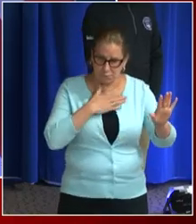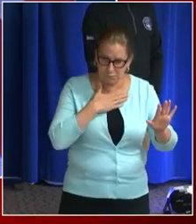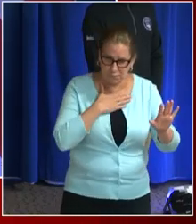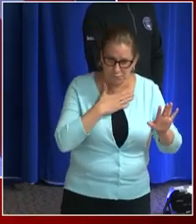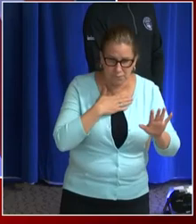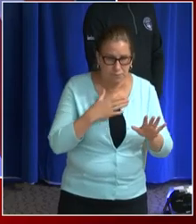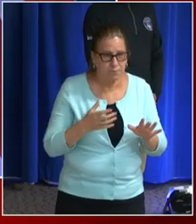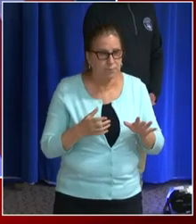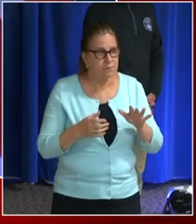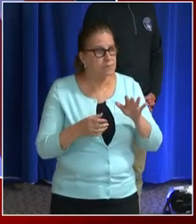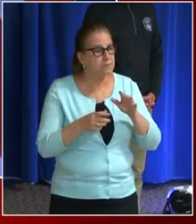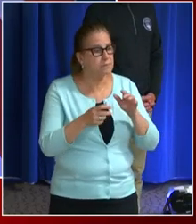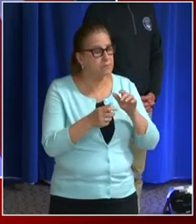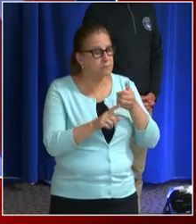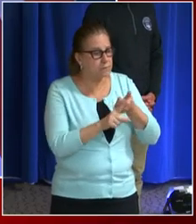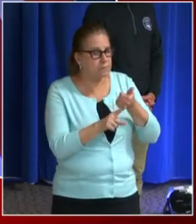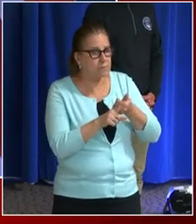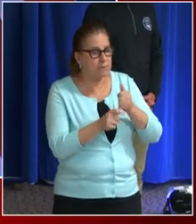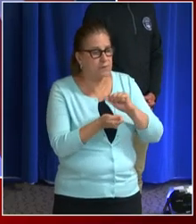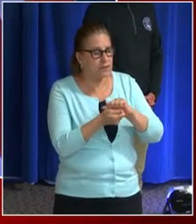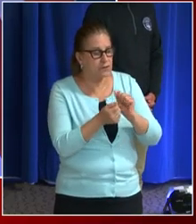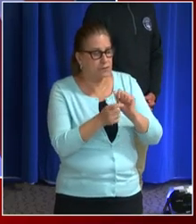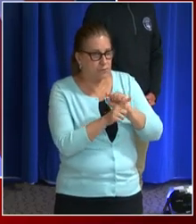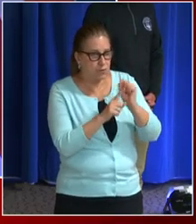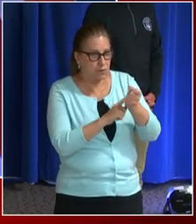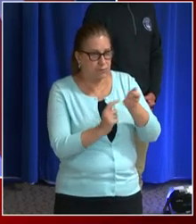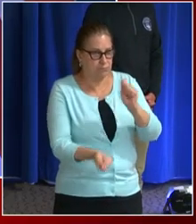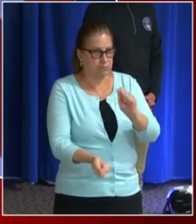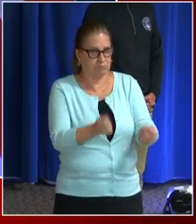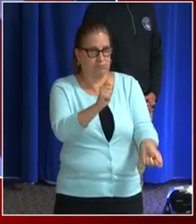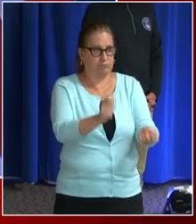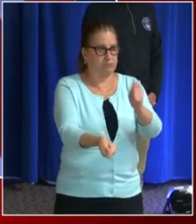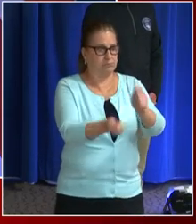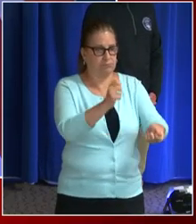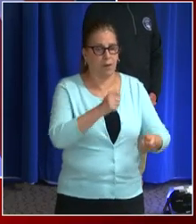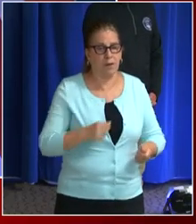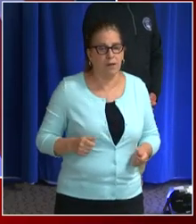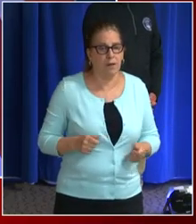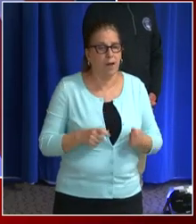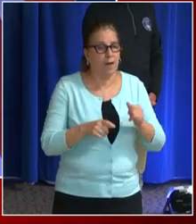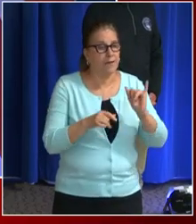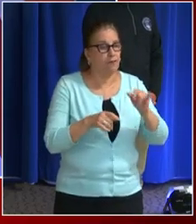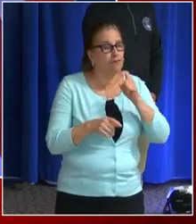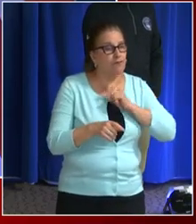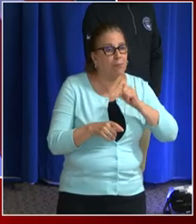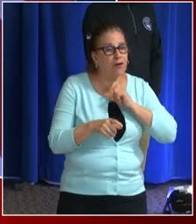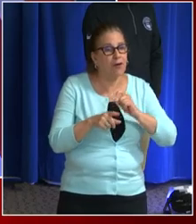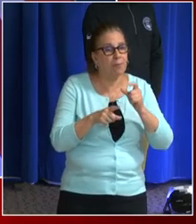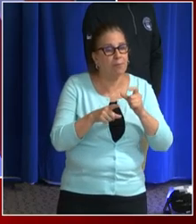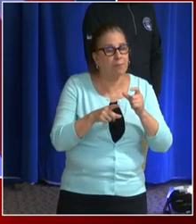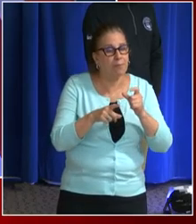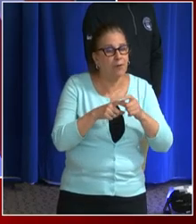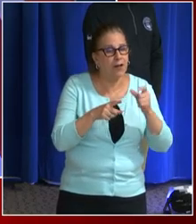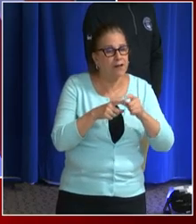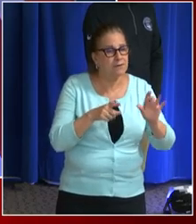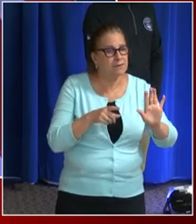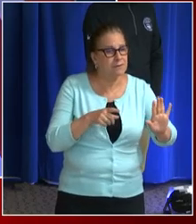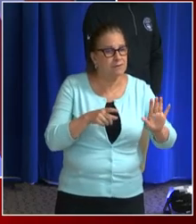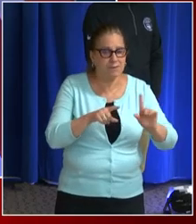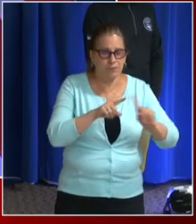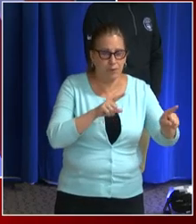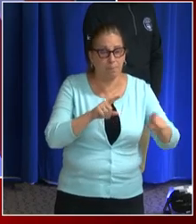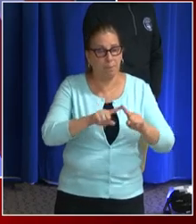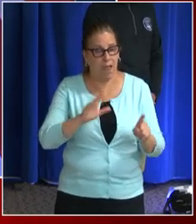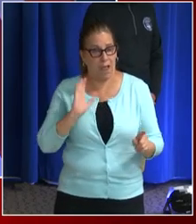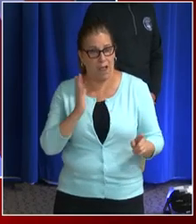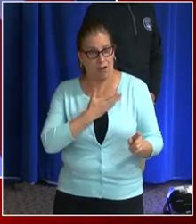So anytime we deploy munitions, our police officers are required to report that, and we investigate that. Our Internal Affairs Division